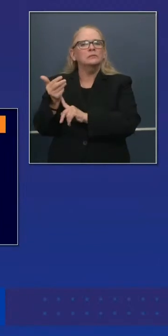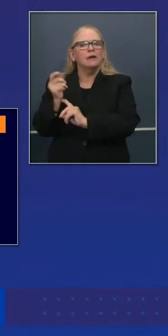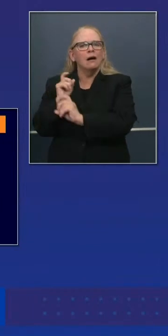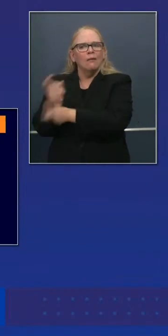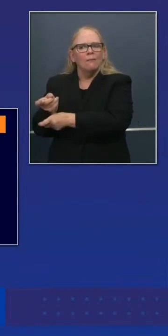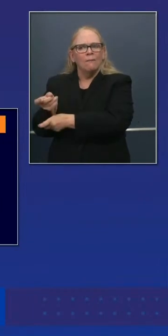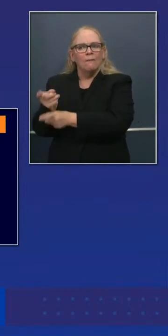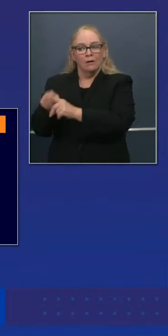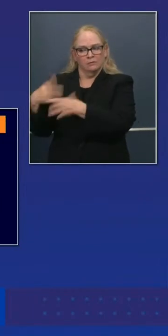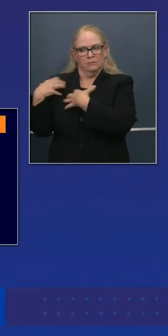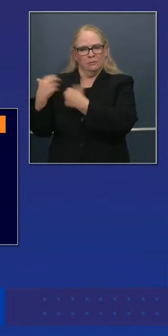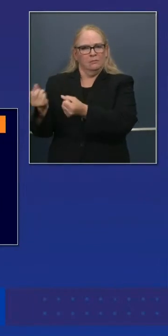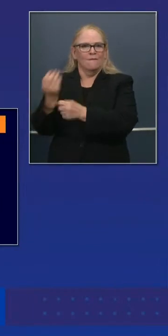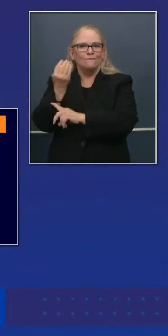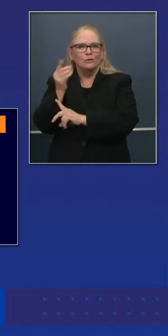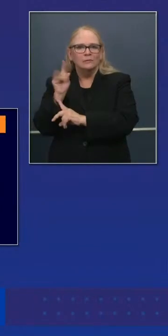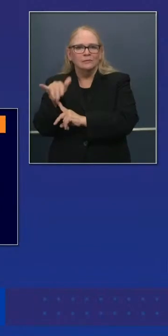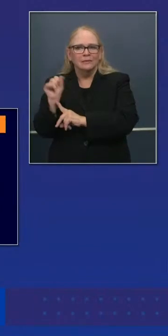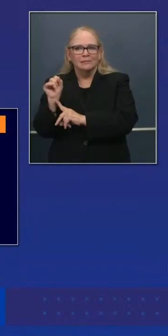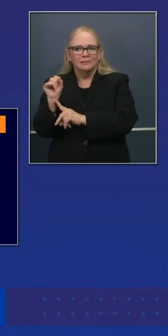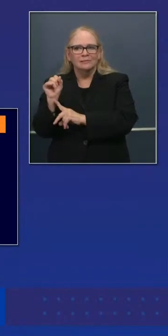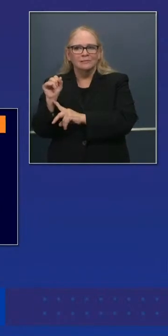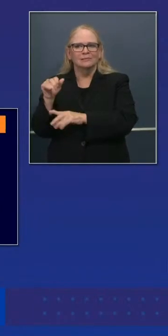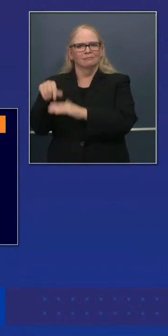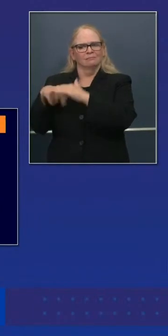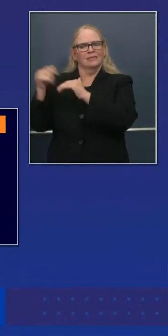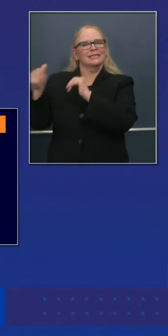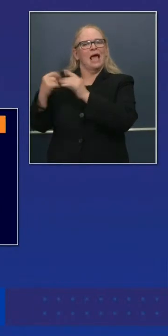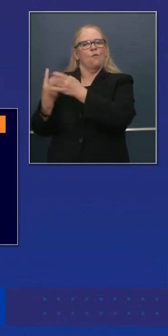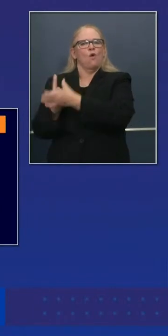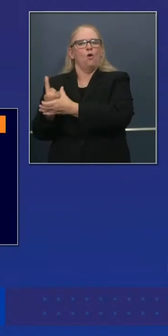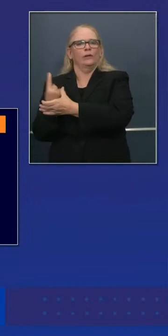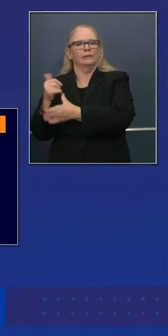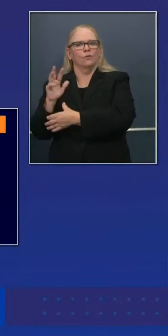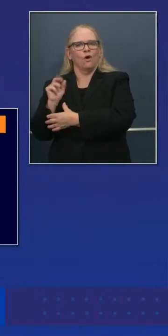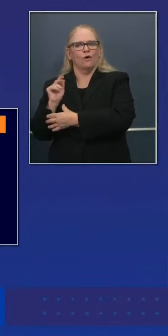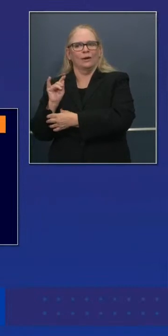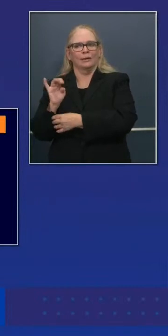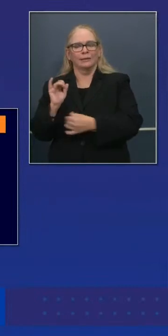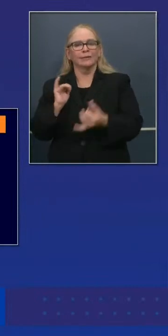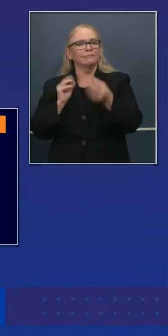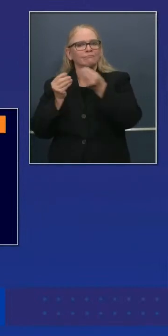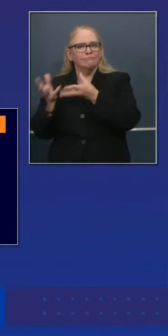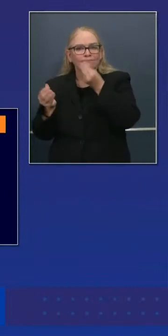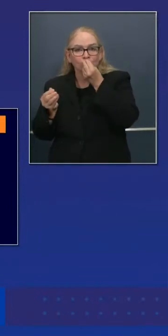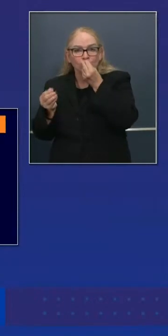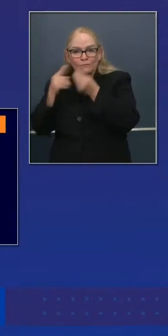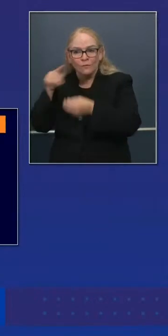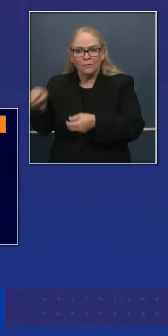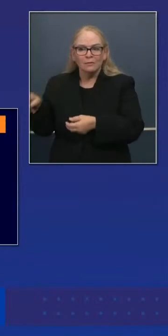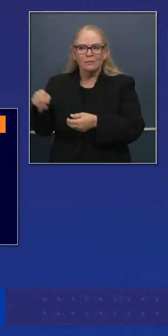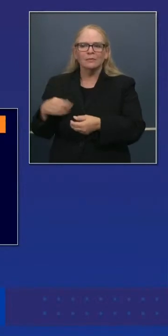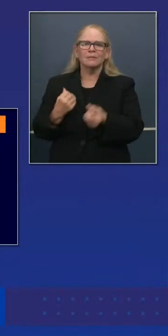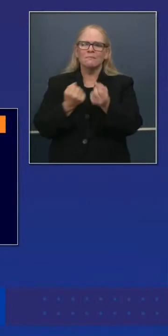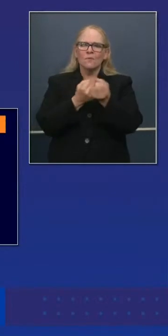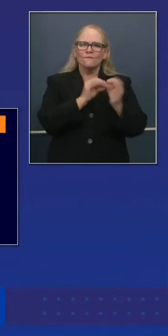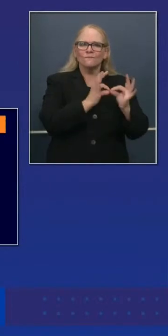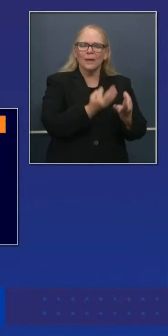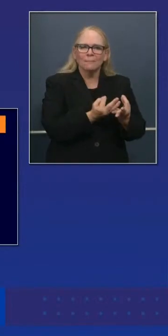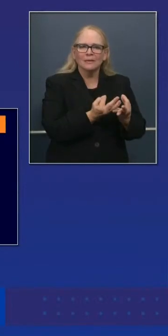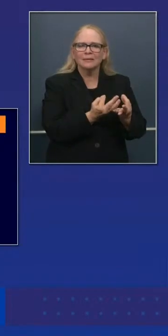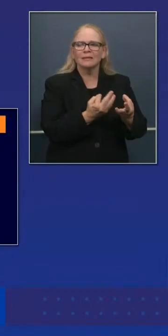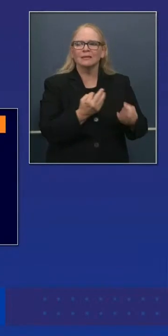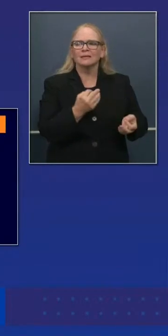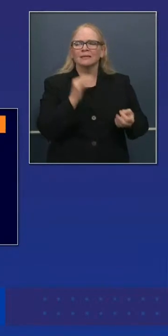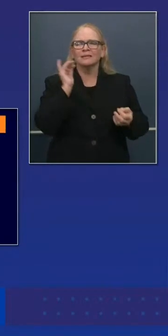the intangible costs that sometimes are barriers. That's food, broader social services. And so that's the purpose, the